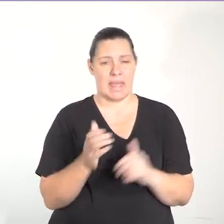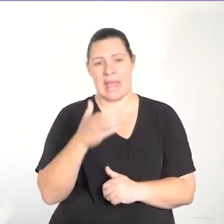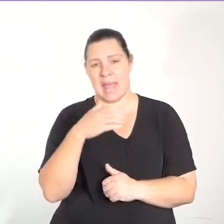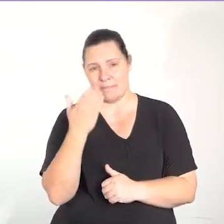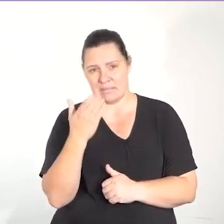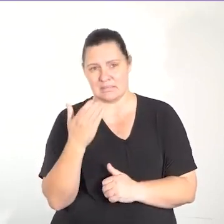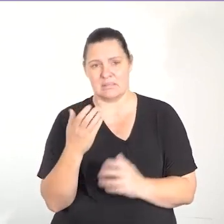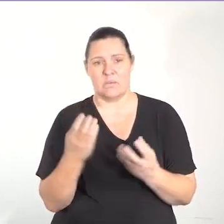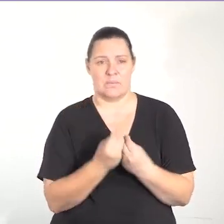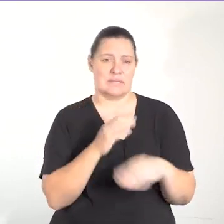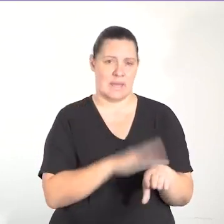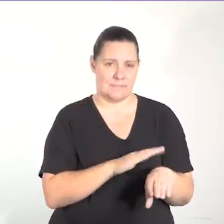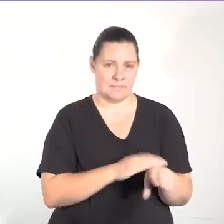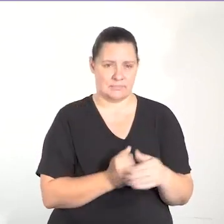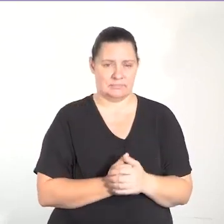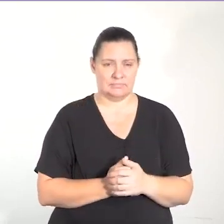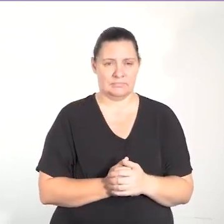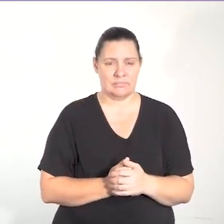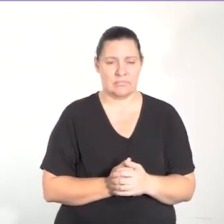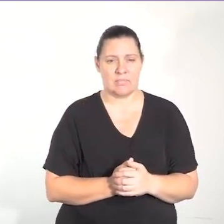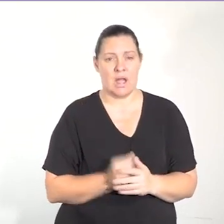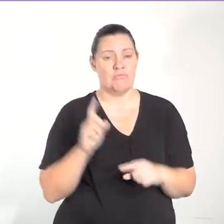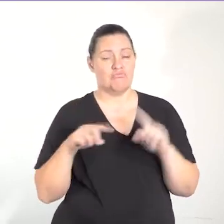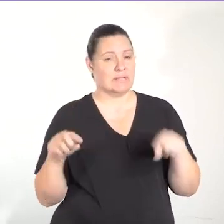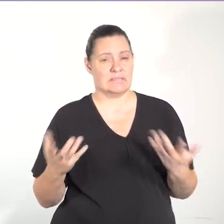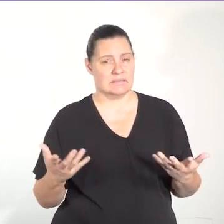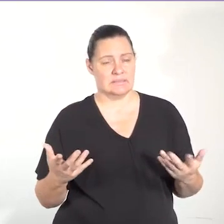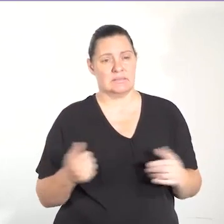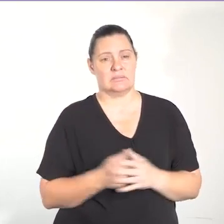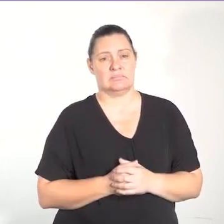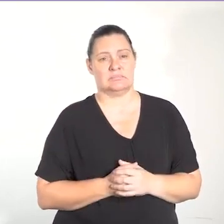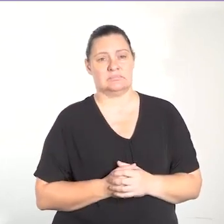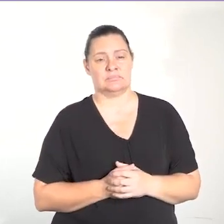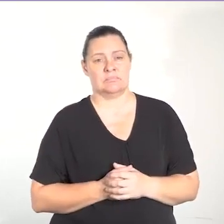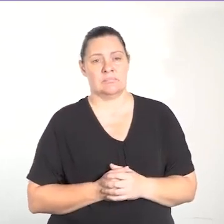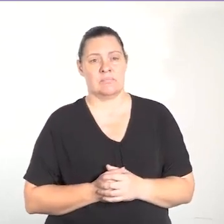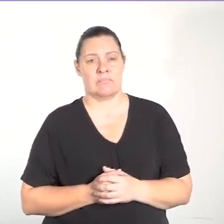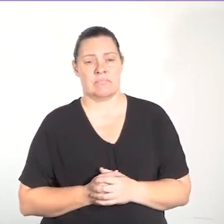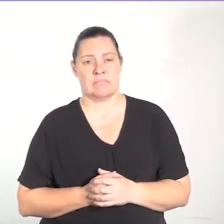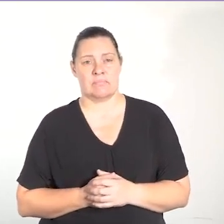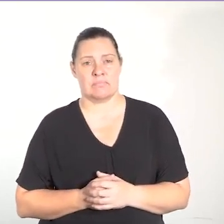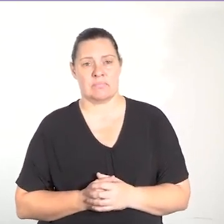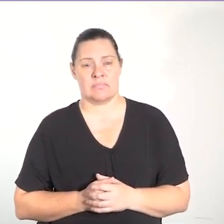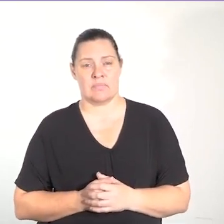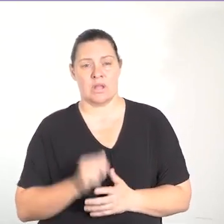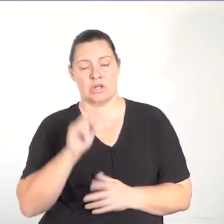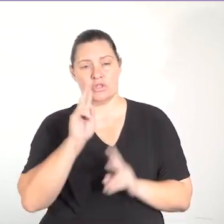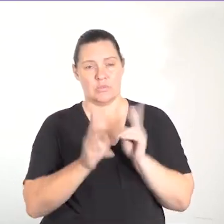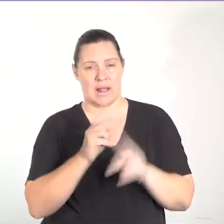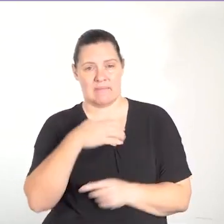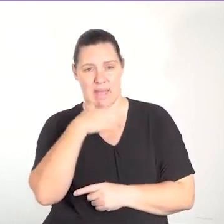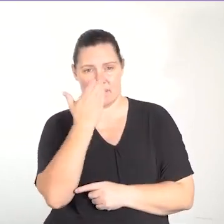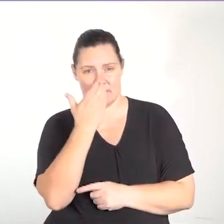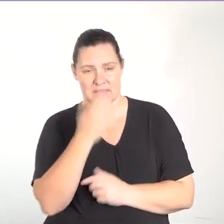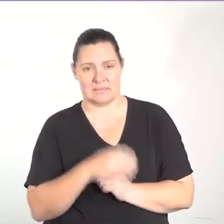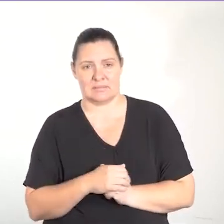compare apples with time. What is Kensani's rate? Kensani's rate there is 12